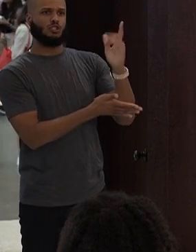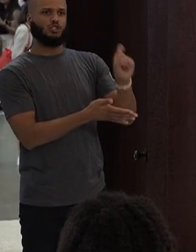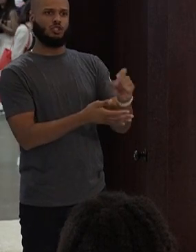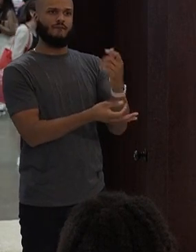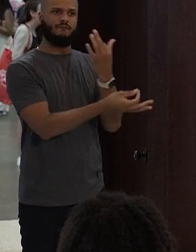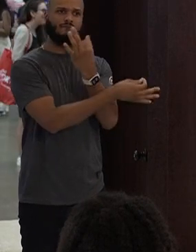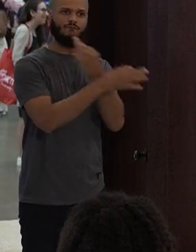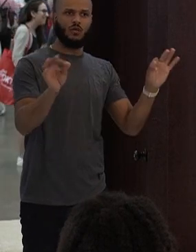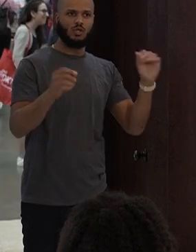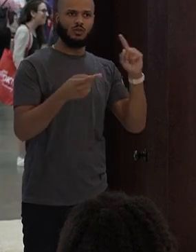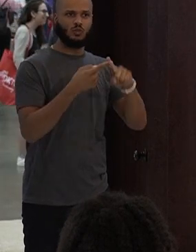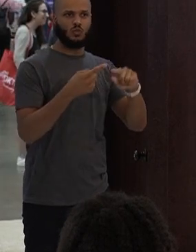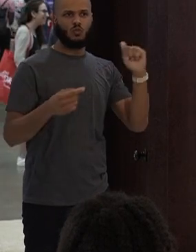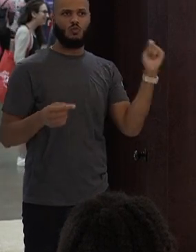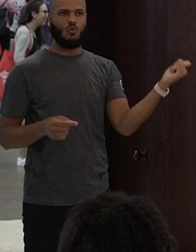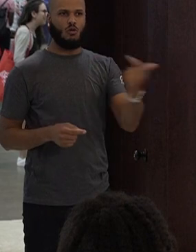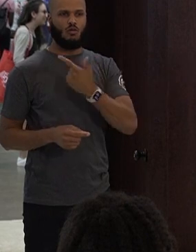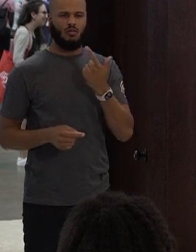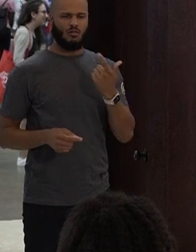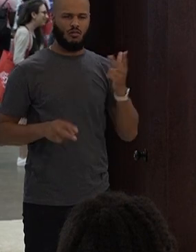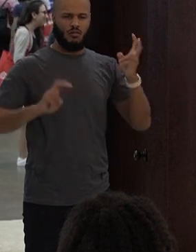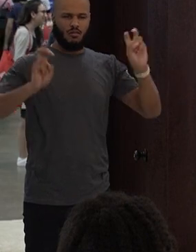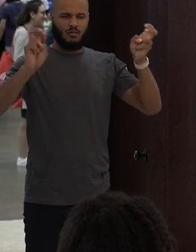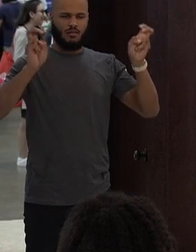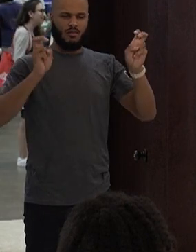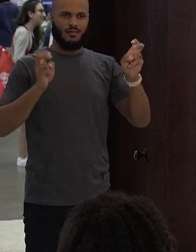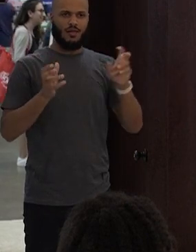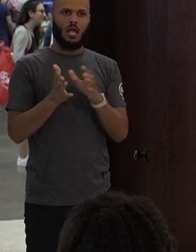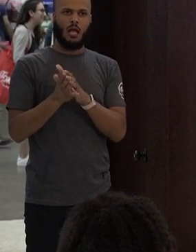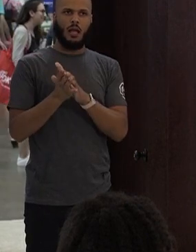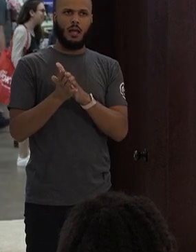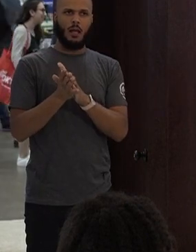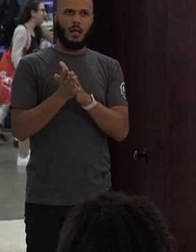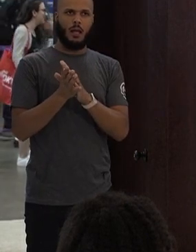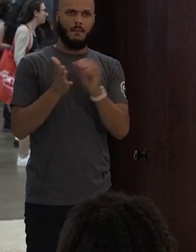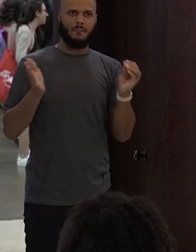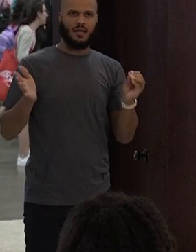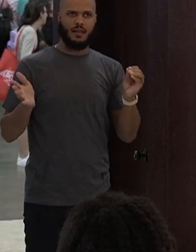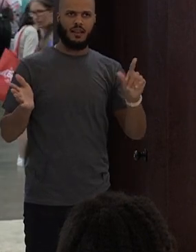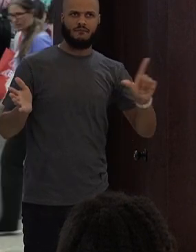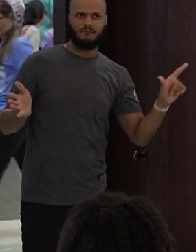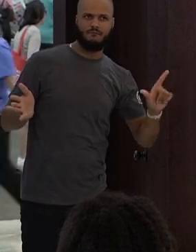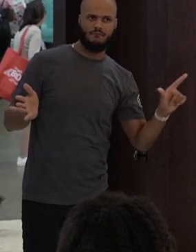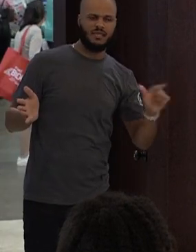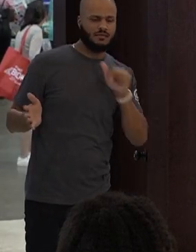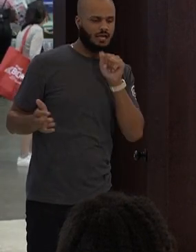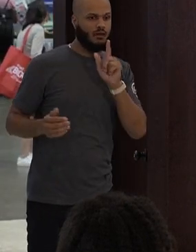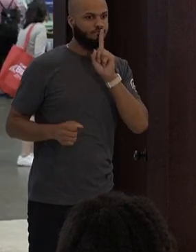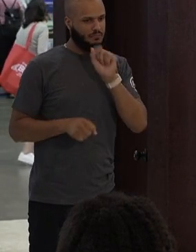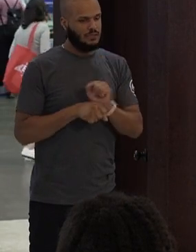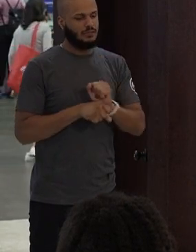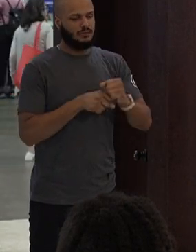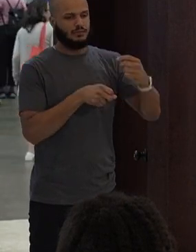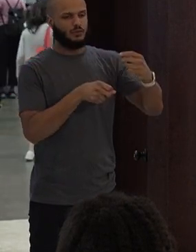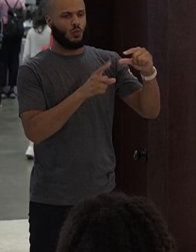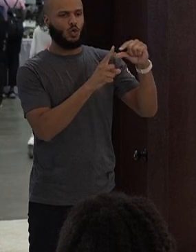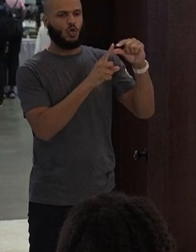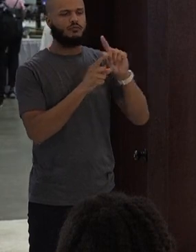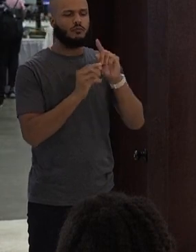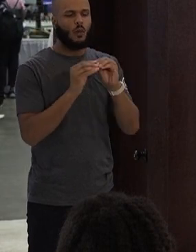everyone. That's sort of like dubbed the copyleft movement. It's not like a real word, but it's sort of a